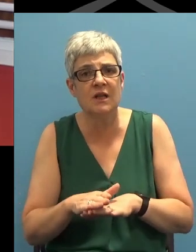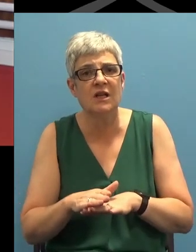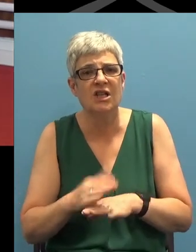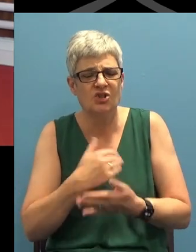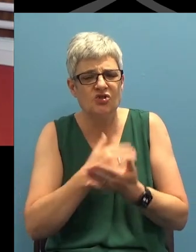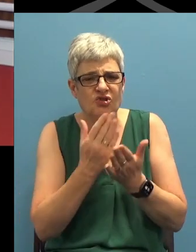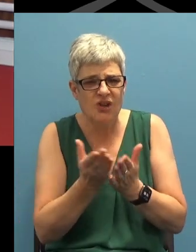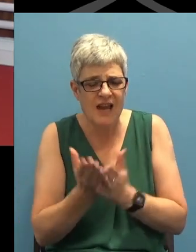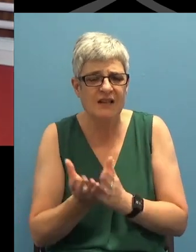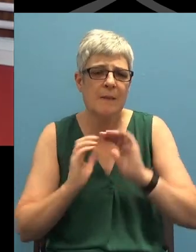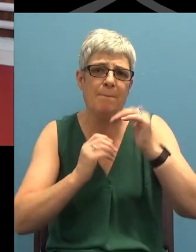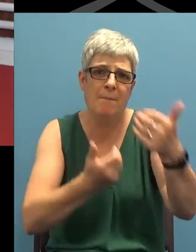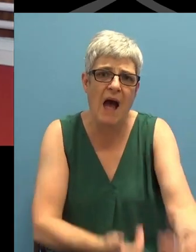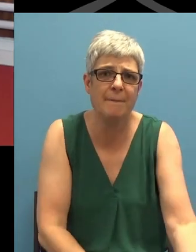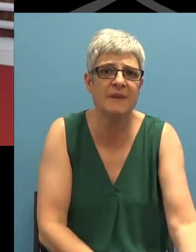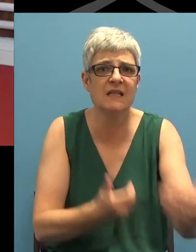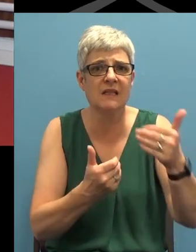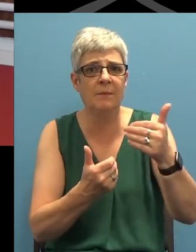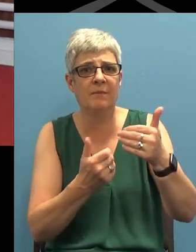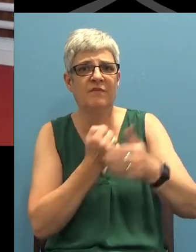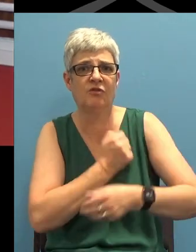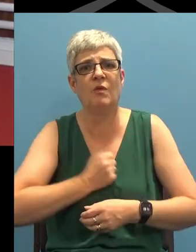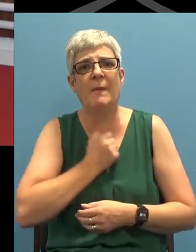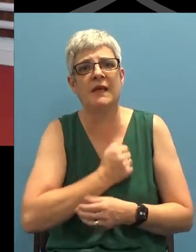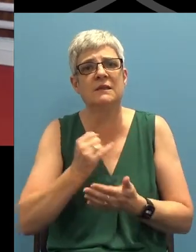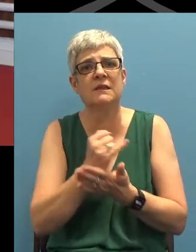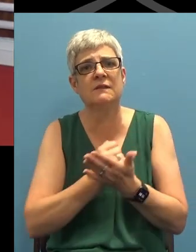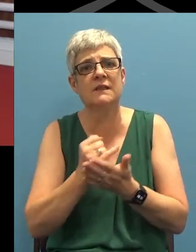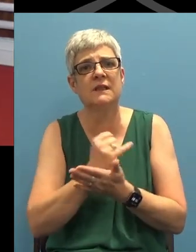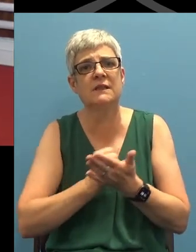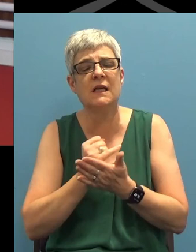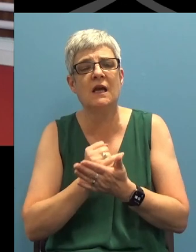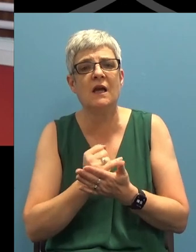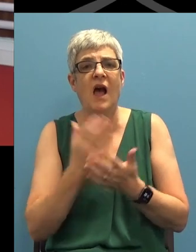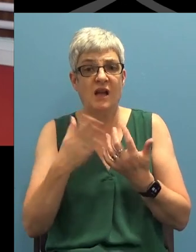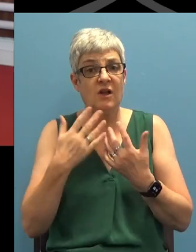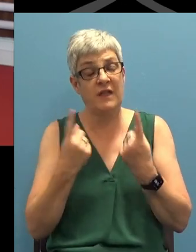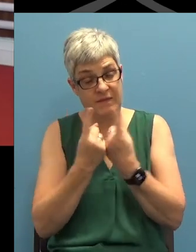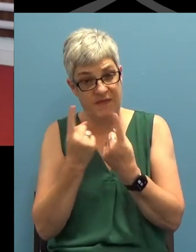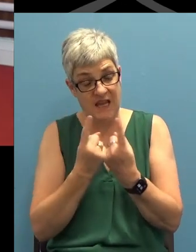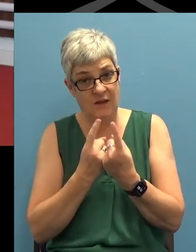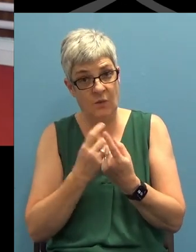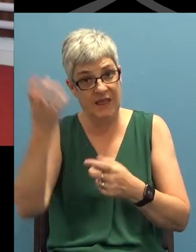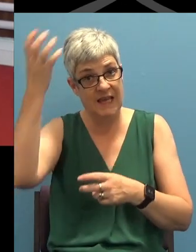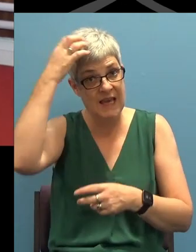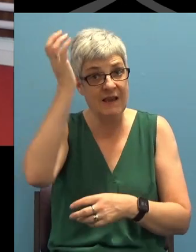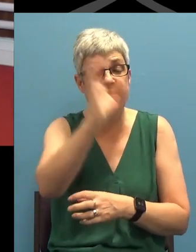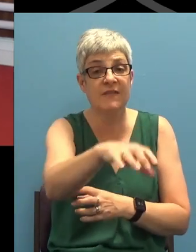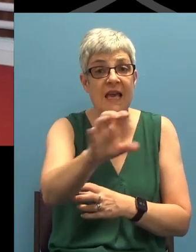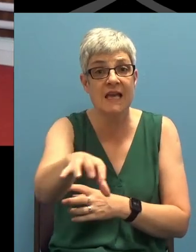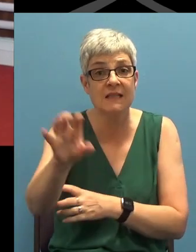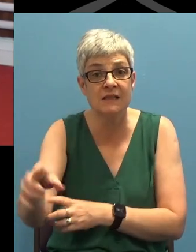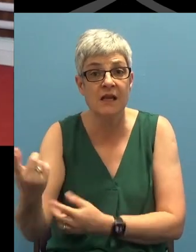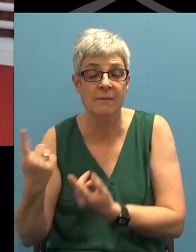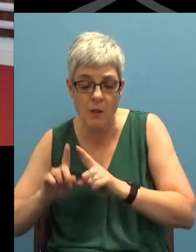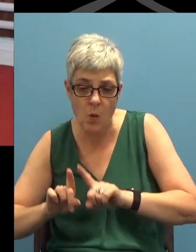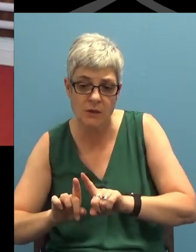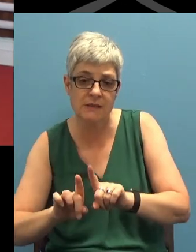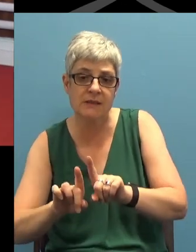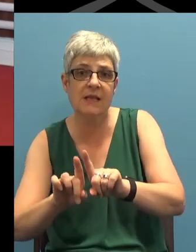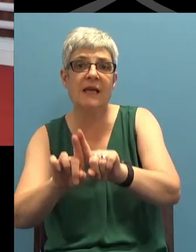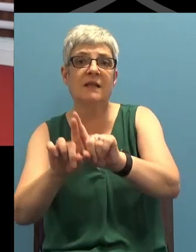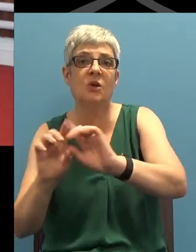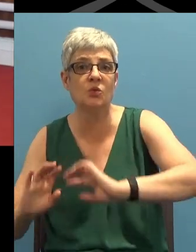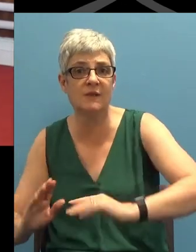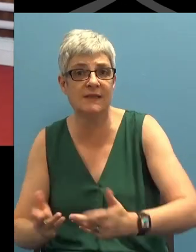shares our baptism for the repentance of sins. It's another thing when the King of Kings comes alongside